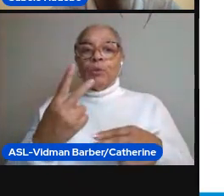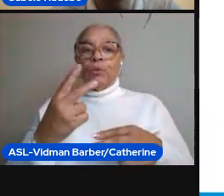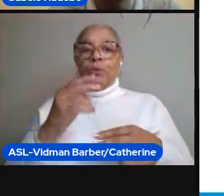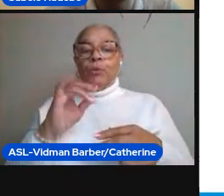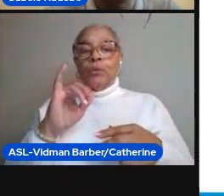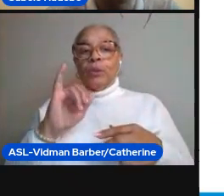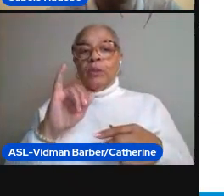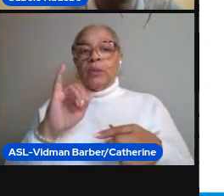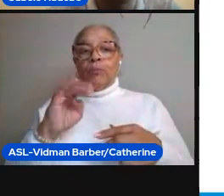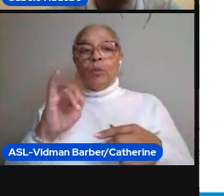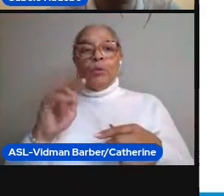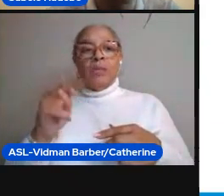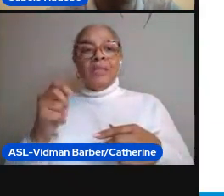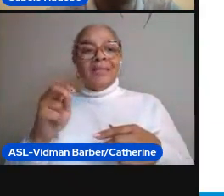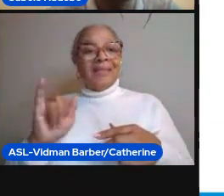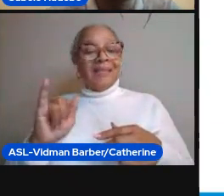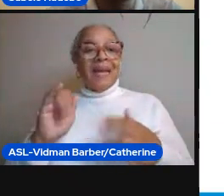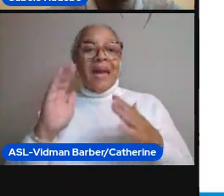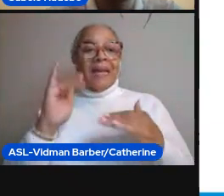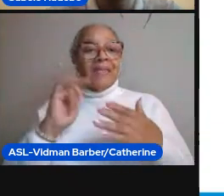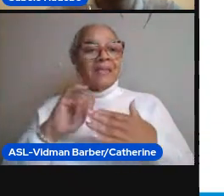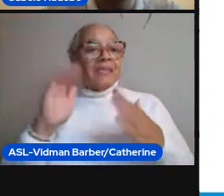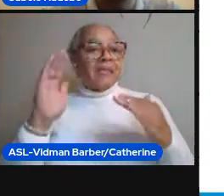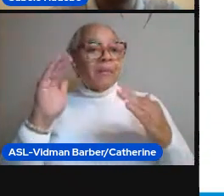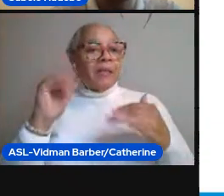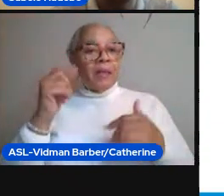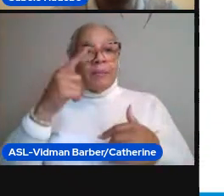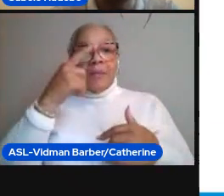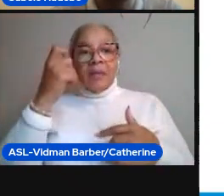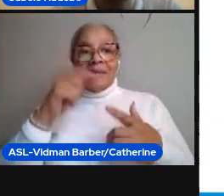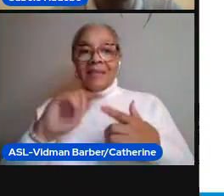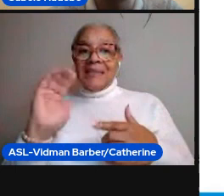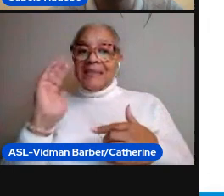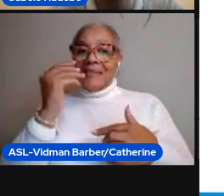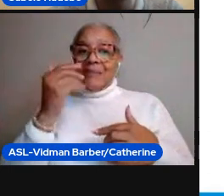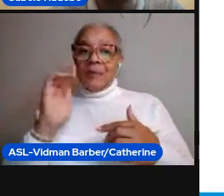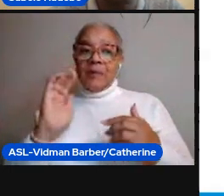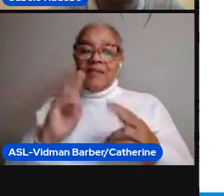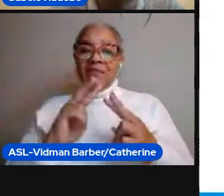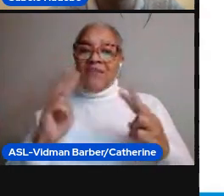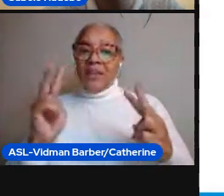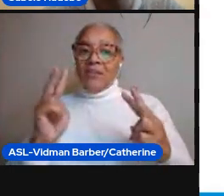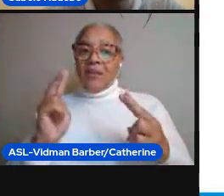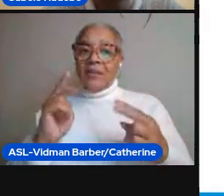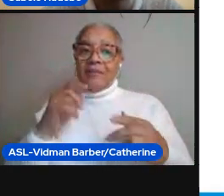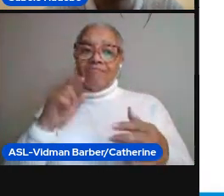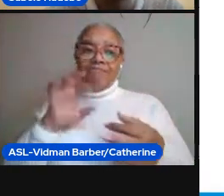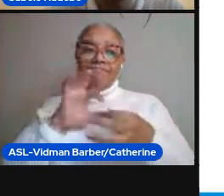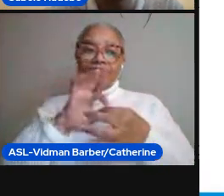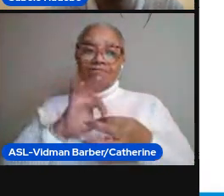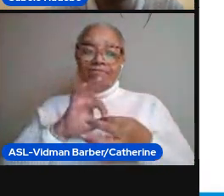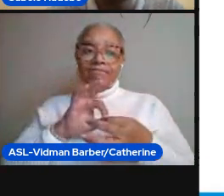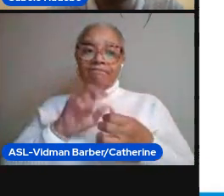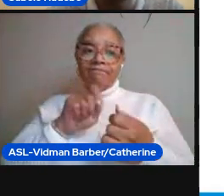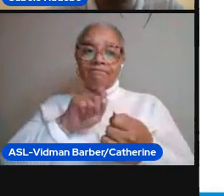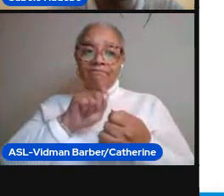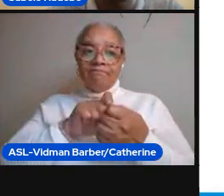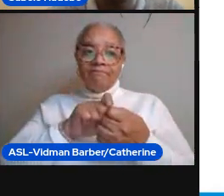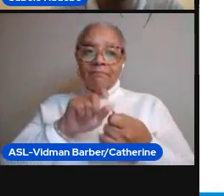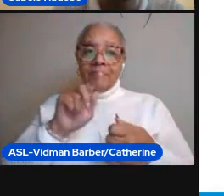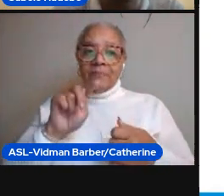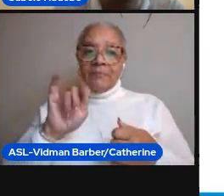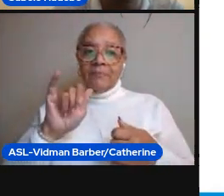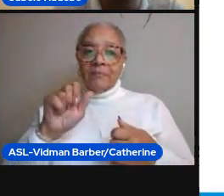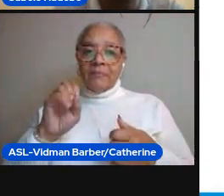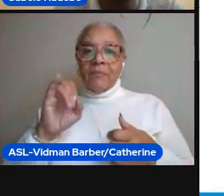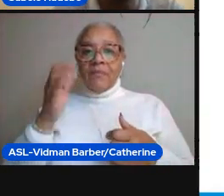I guess it was sort of unexpected because it seems to be very tissue specific, which is why I called it yin yang,